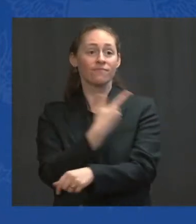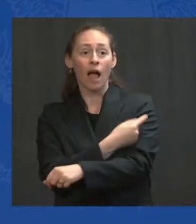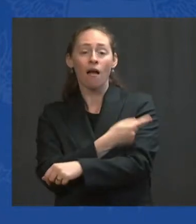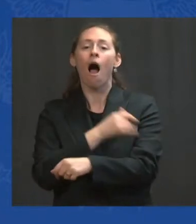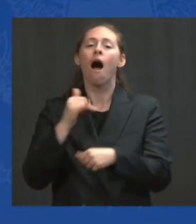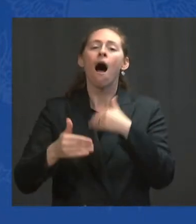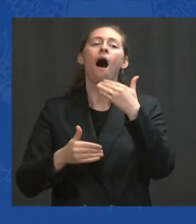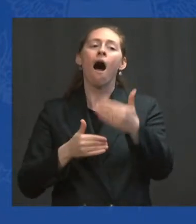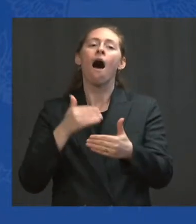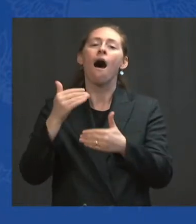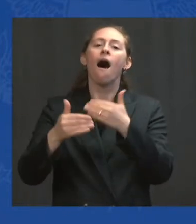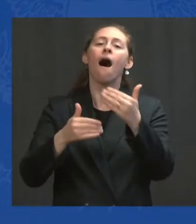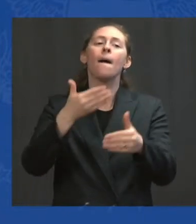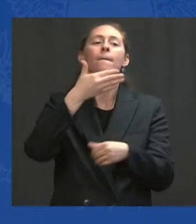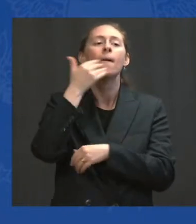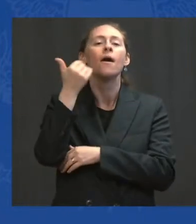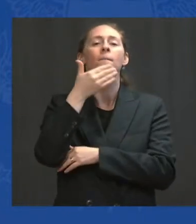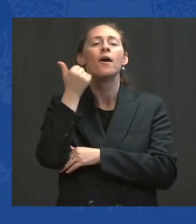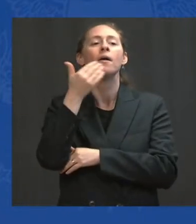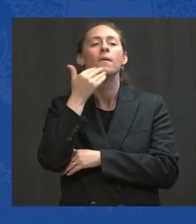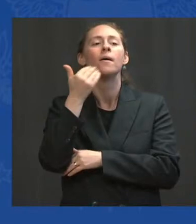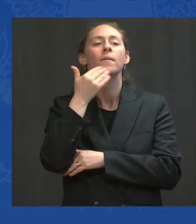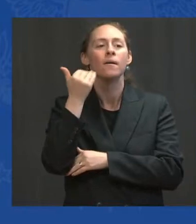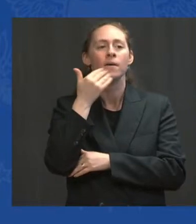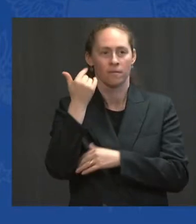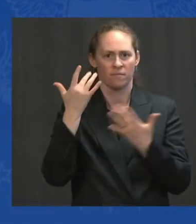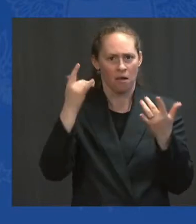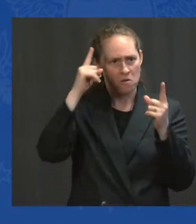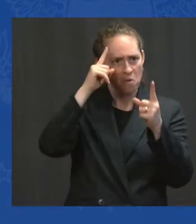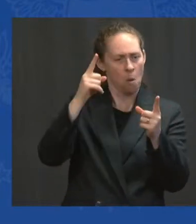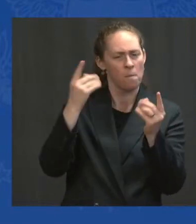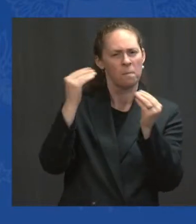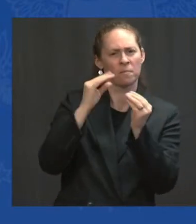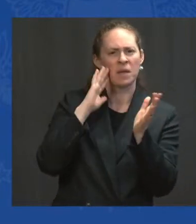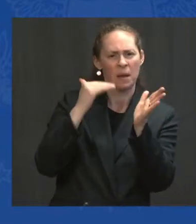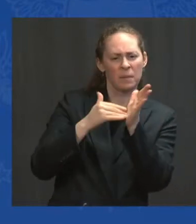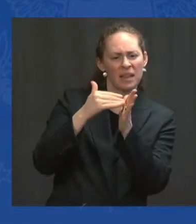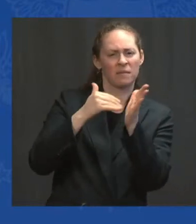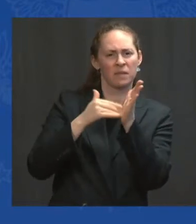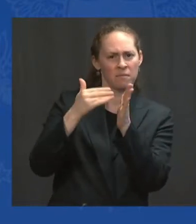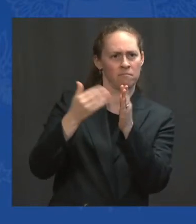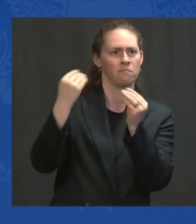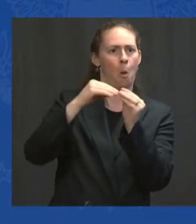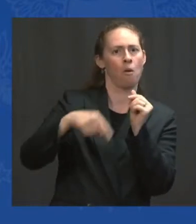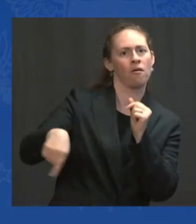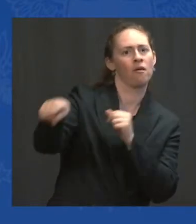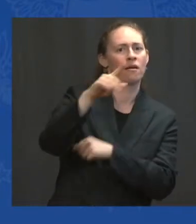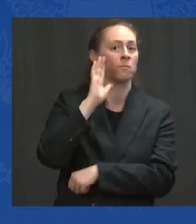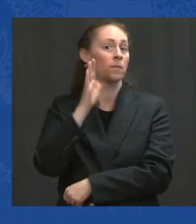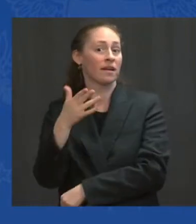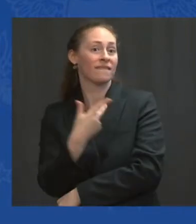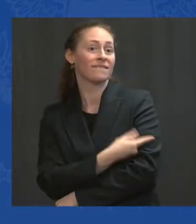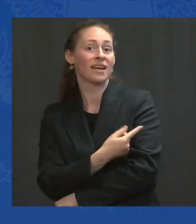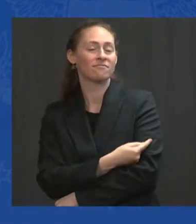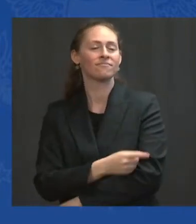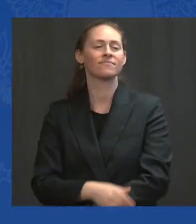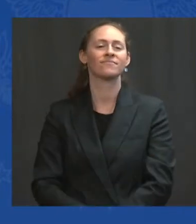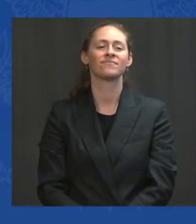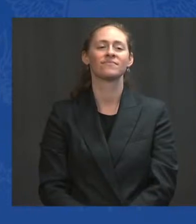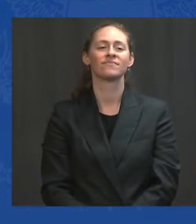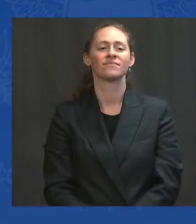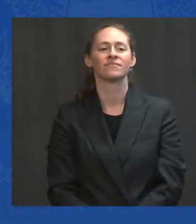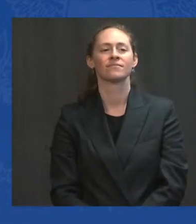summer months, we'll vaccinate millions more individuals. As the President said, we will do this